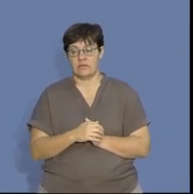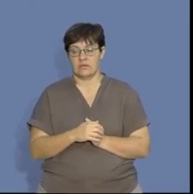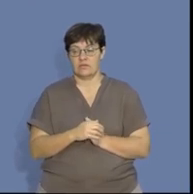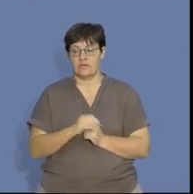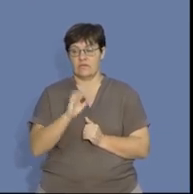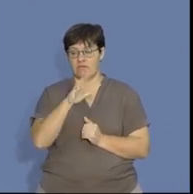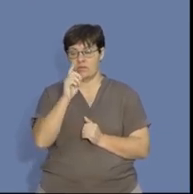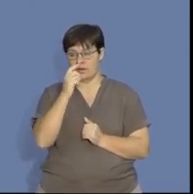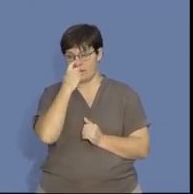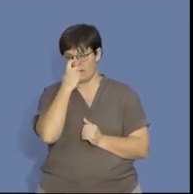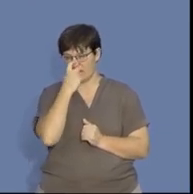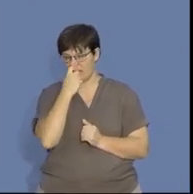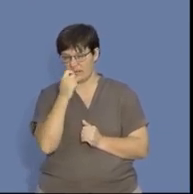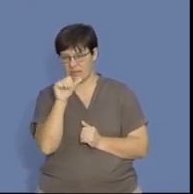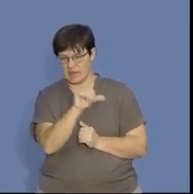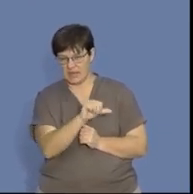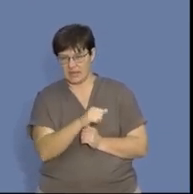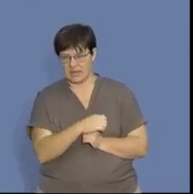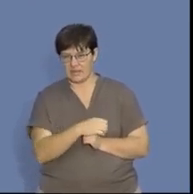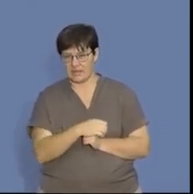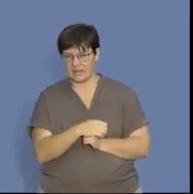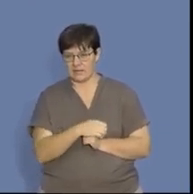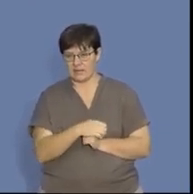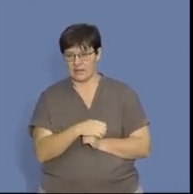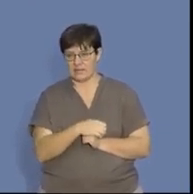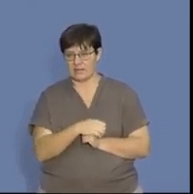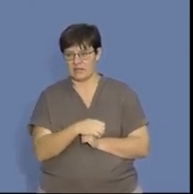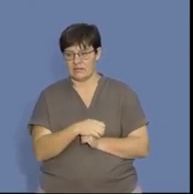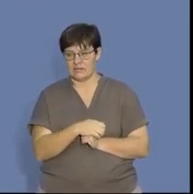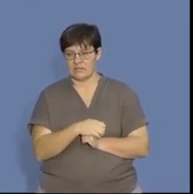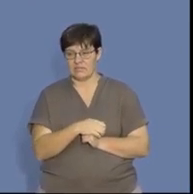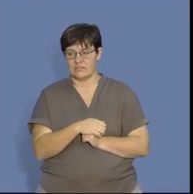1,351,250. So 51, just go back.